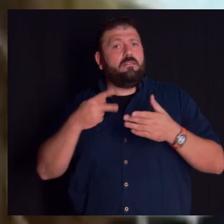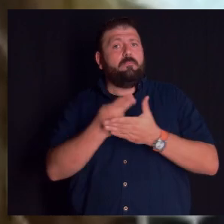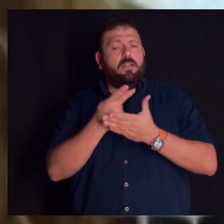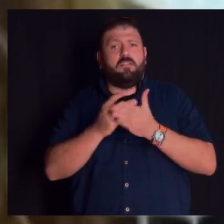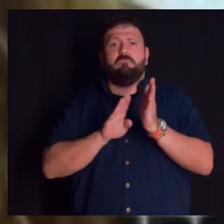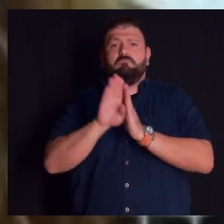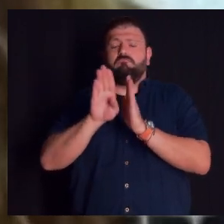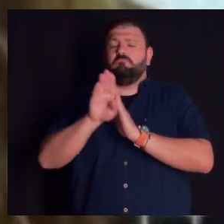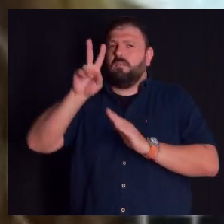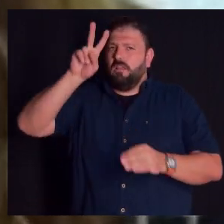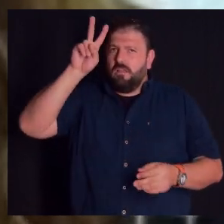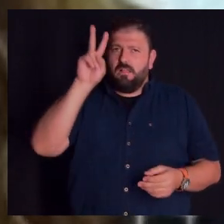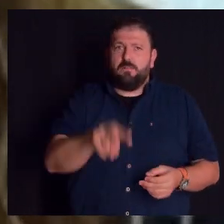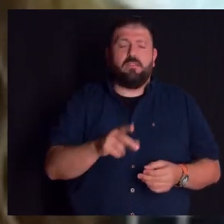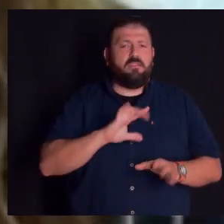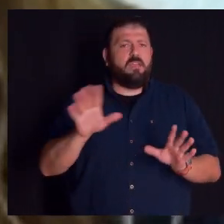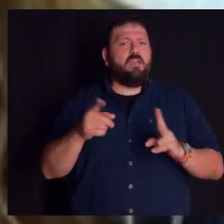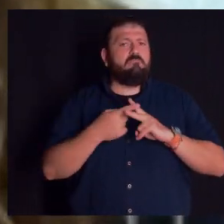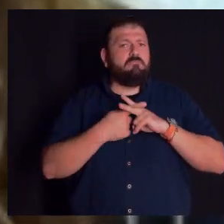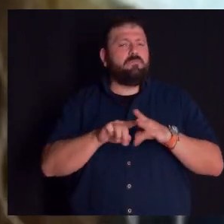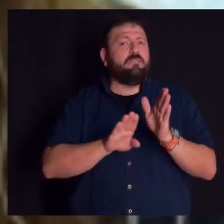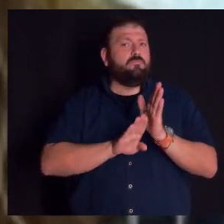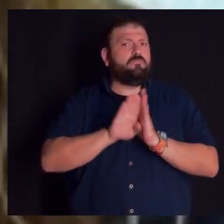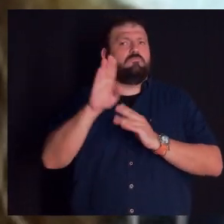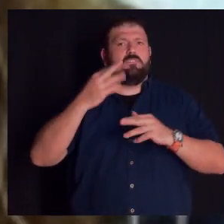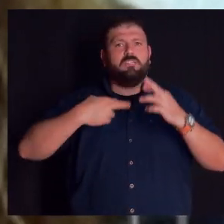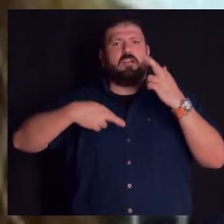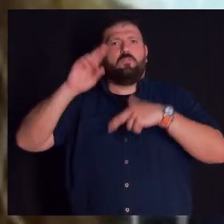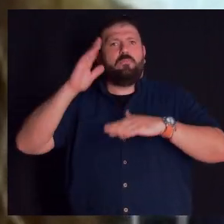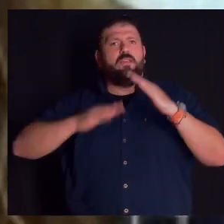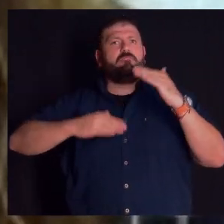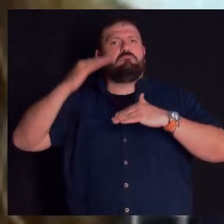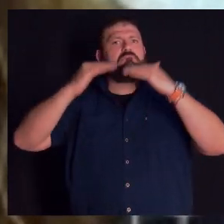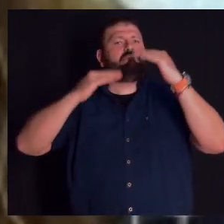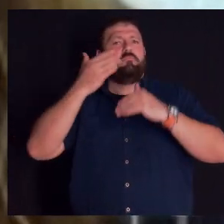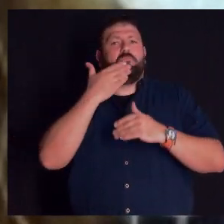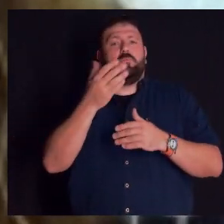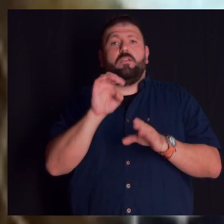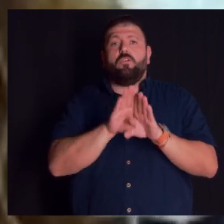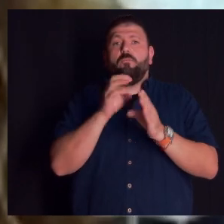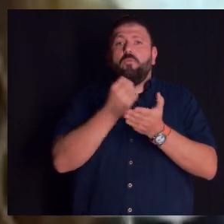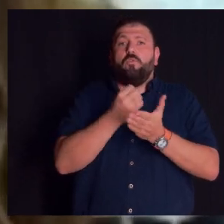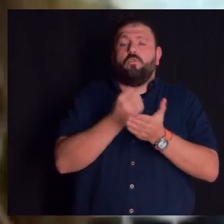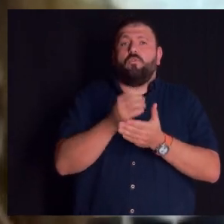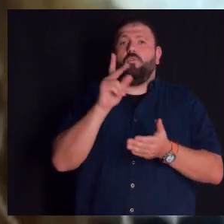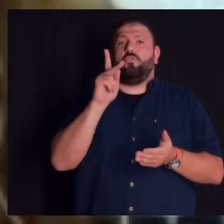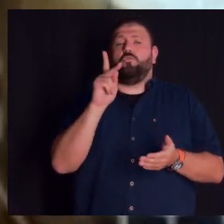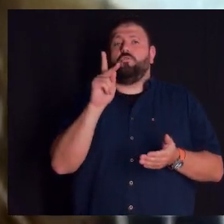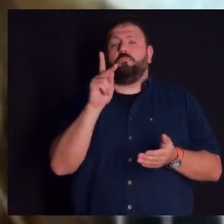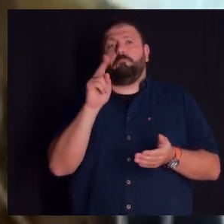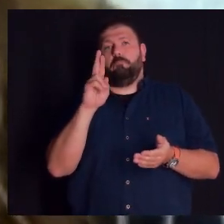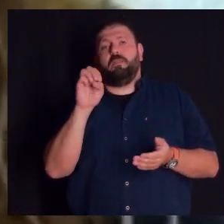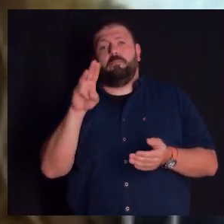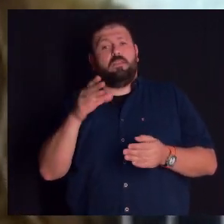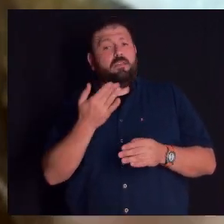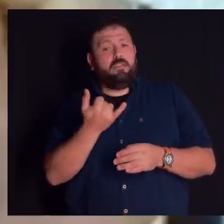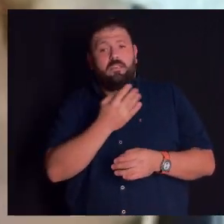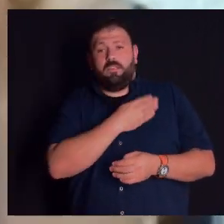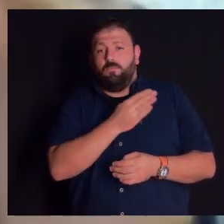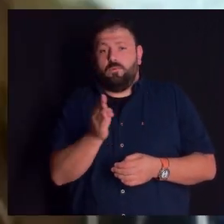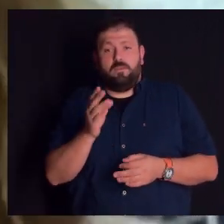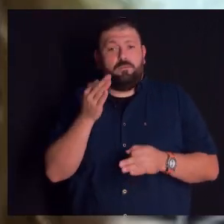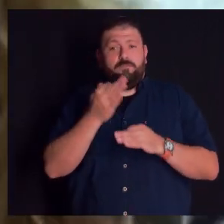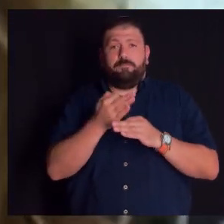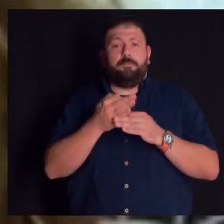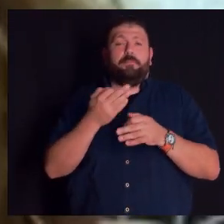many supreme bronzes, and we have grown a lot. And we started this quarantine as premier gold, now elite